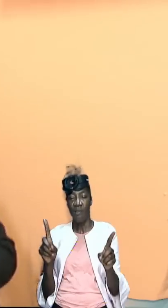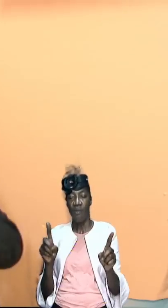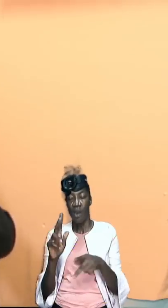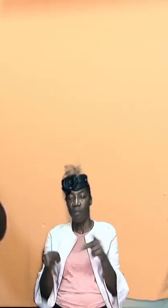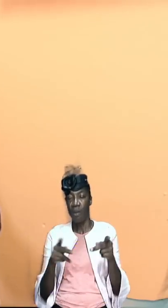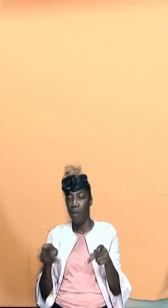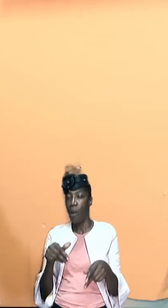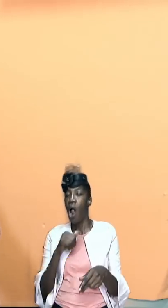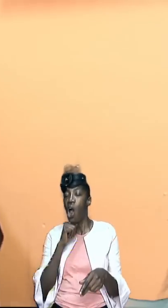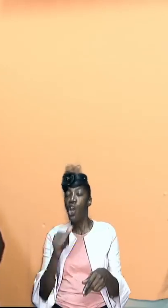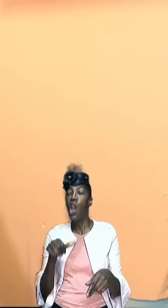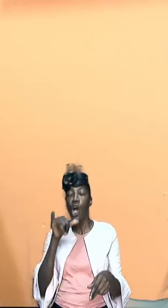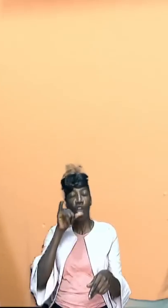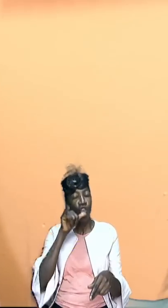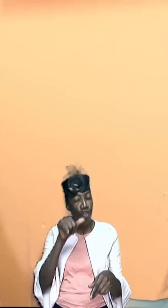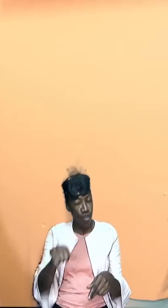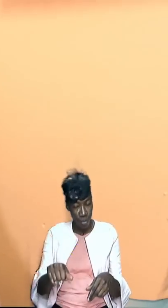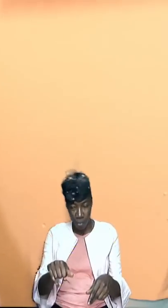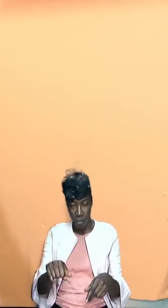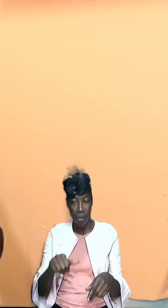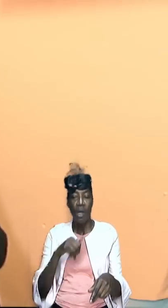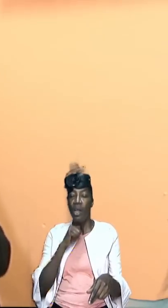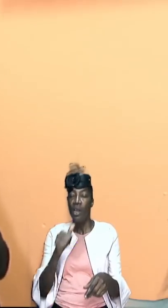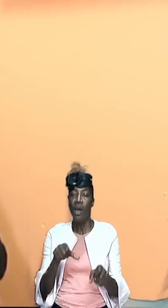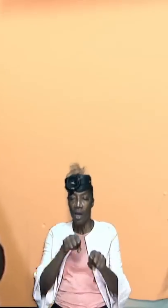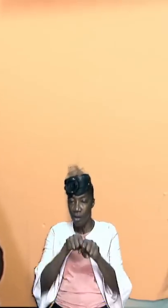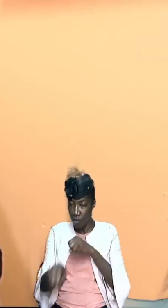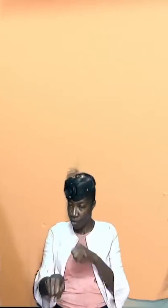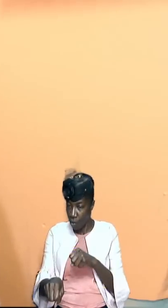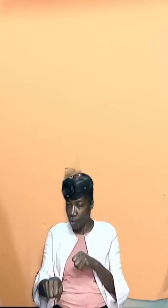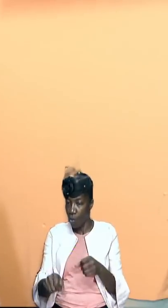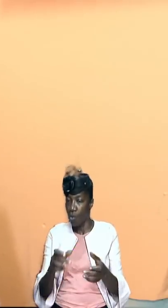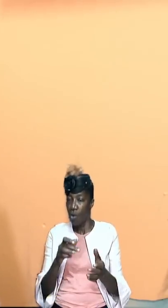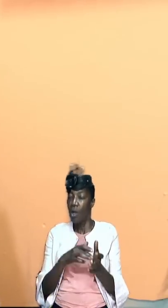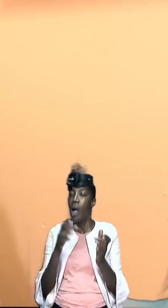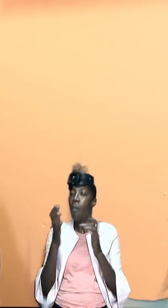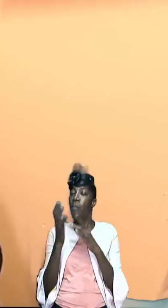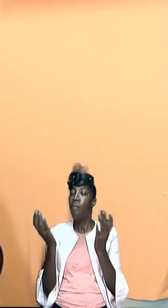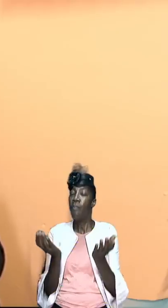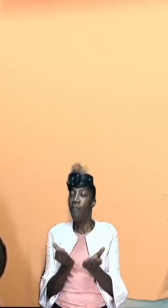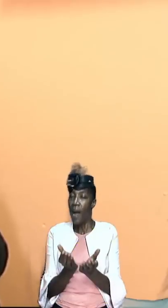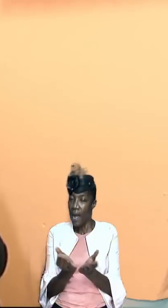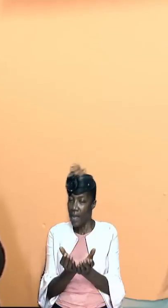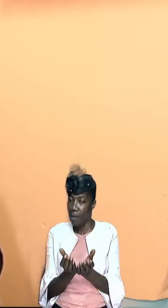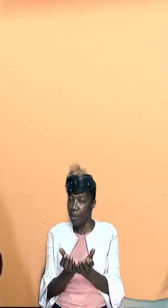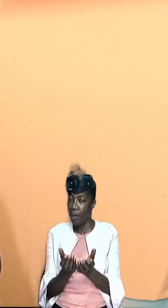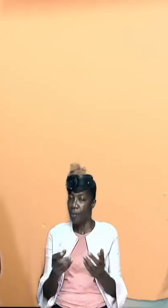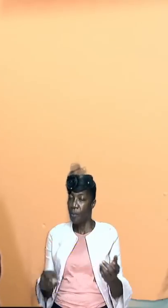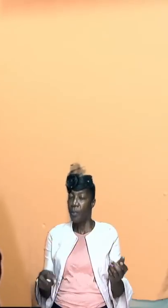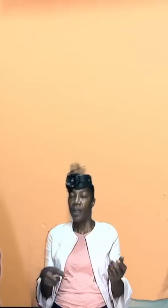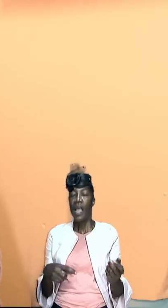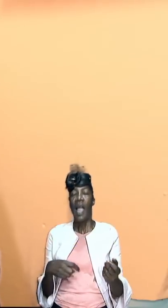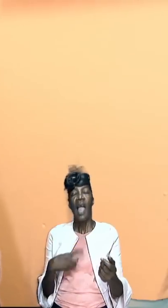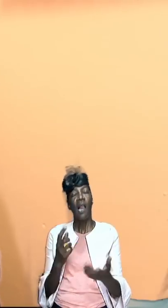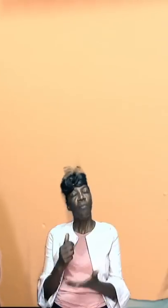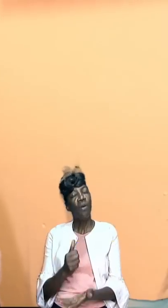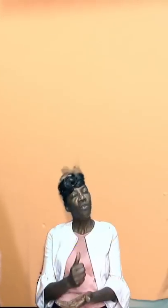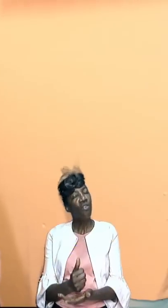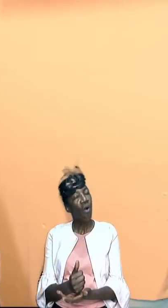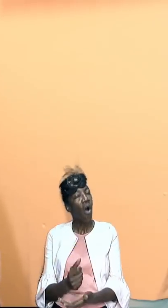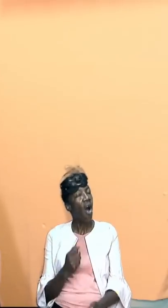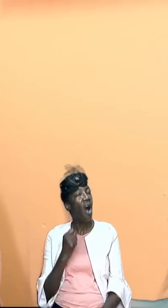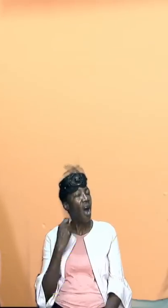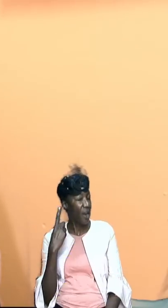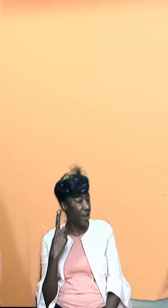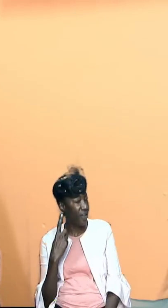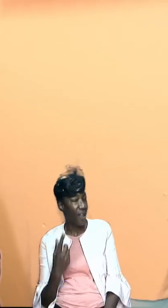so. The Bible scriptures, and that's why I started out, or why I started earlier on, for us to understand that we came from a